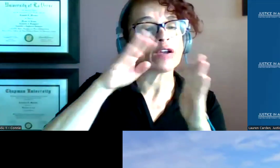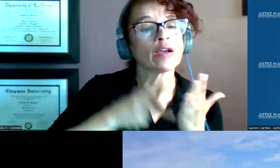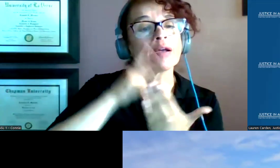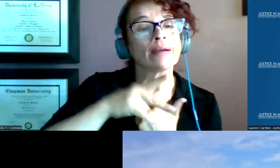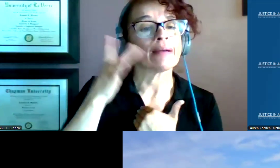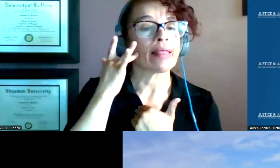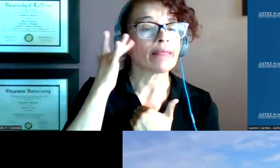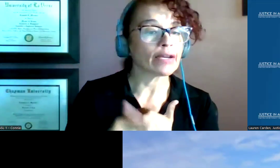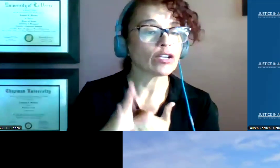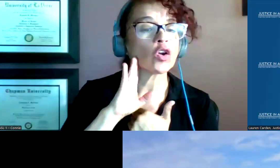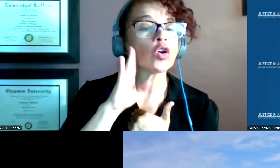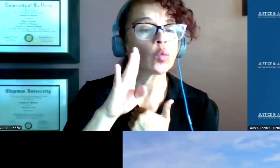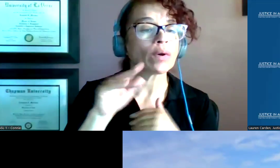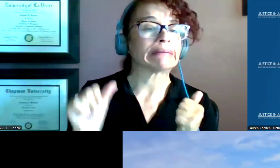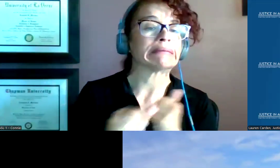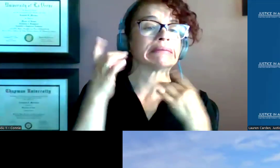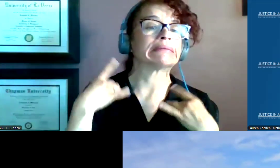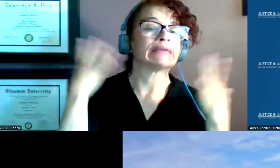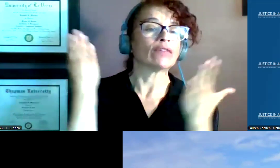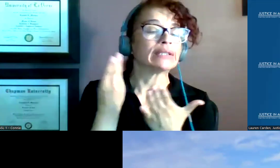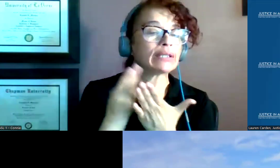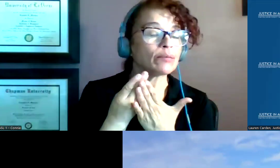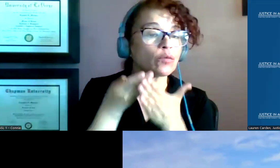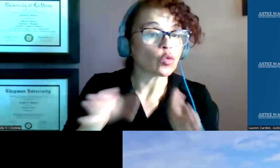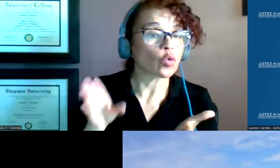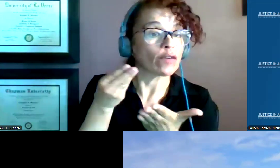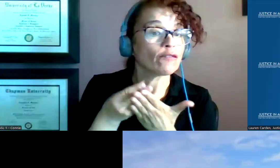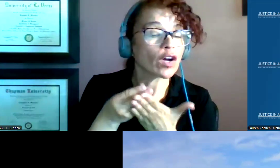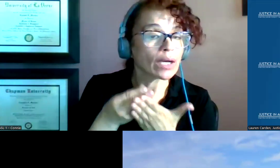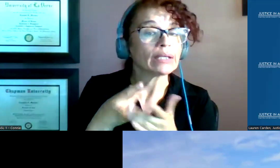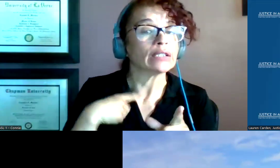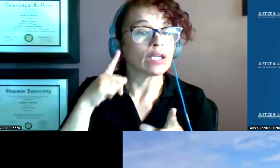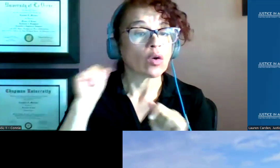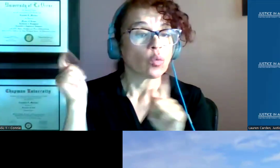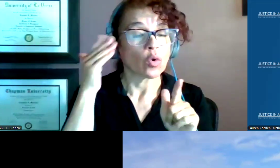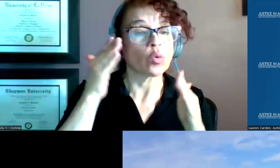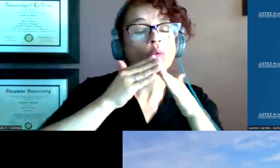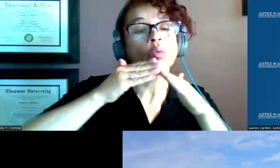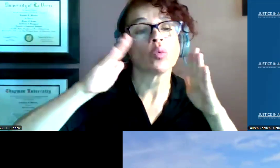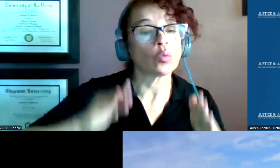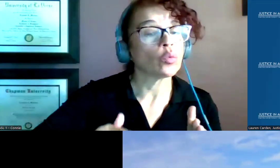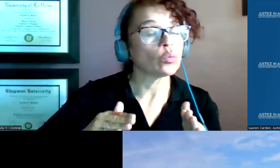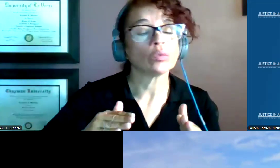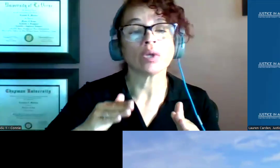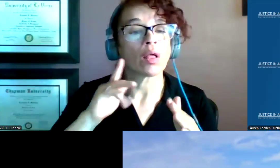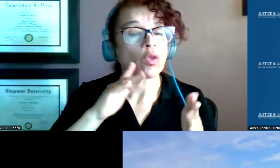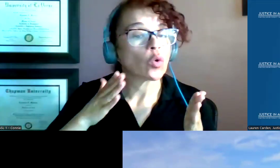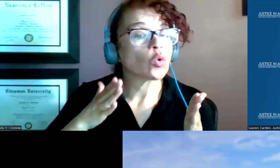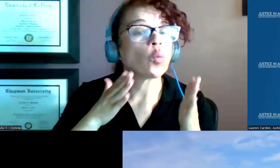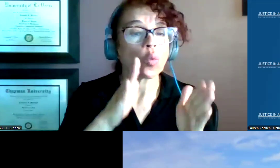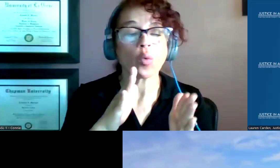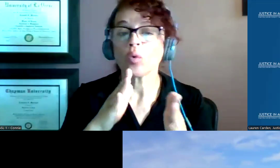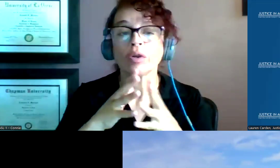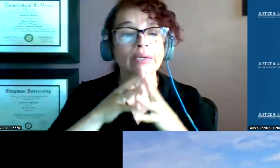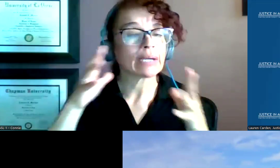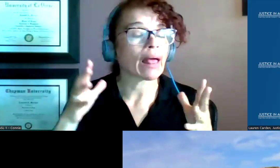California, and it would be really devastating to lose them. And I think, as we all know, the housing crisis is not going to go away by investing less